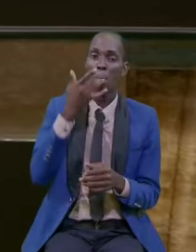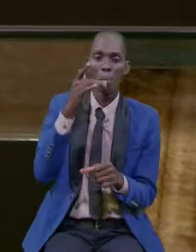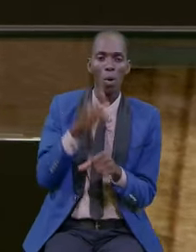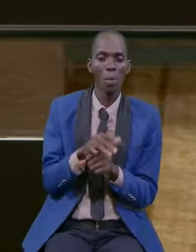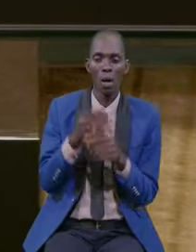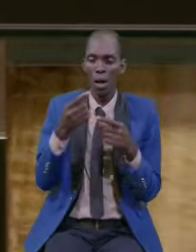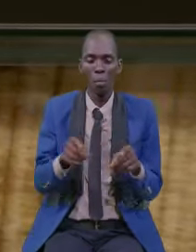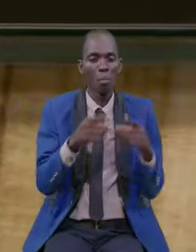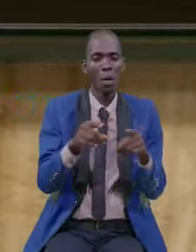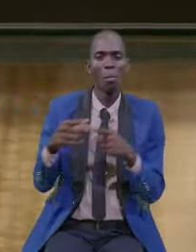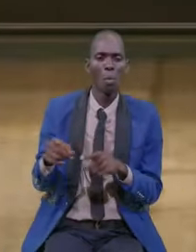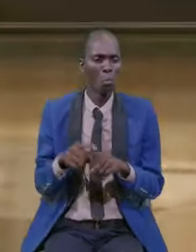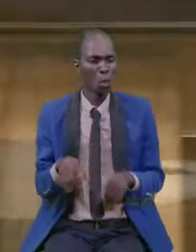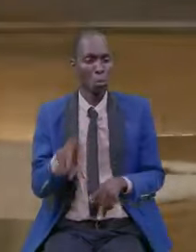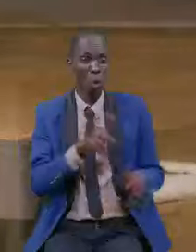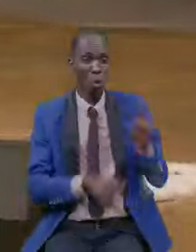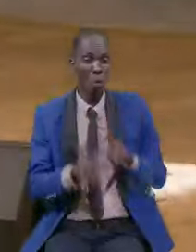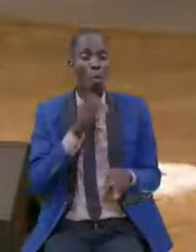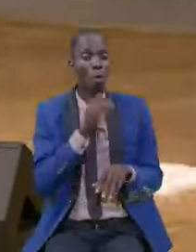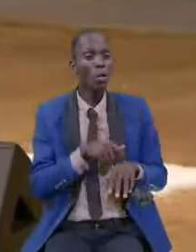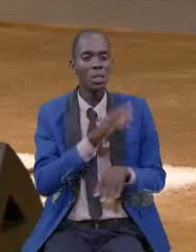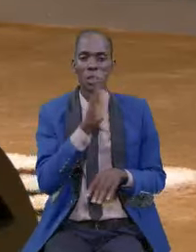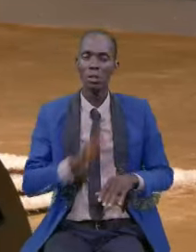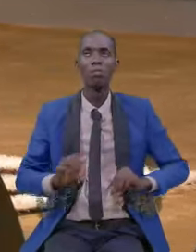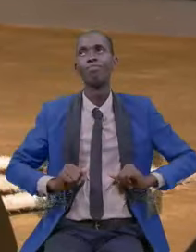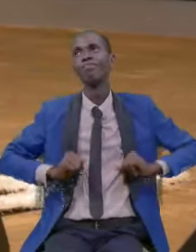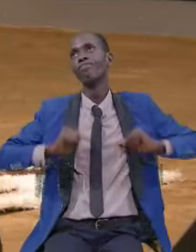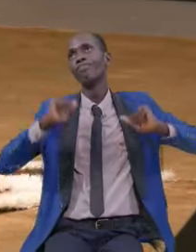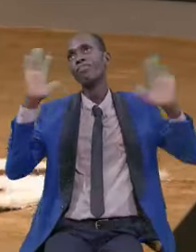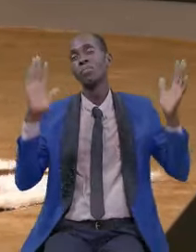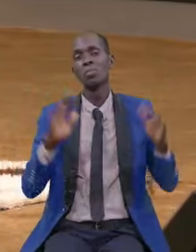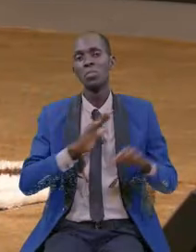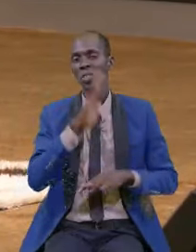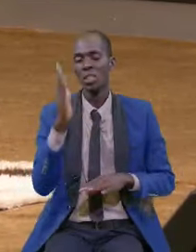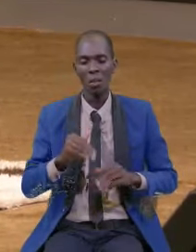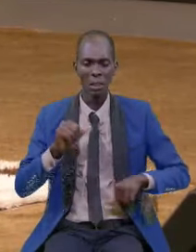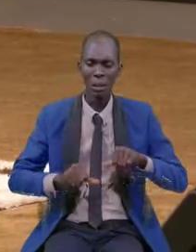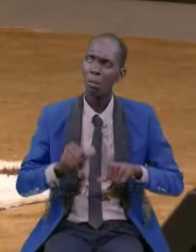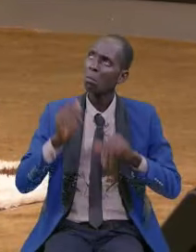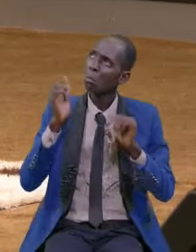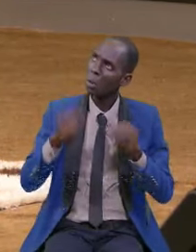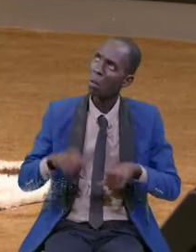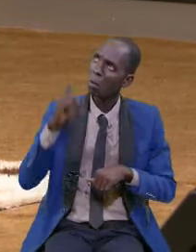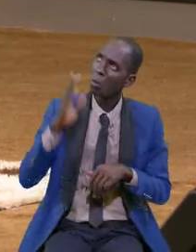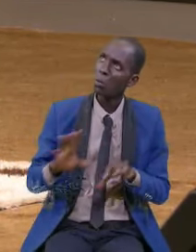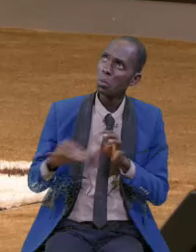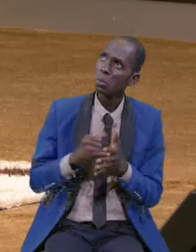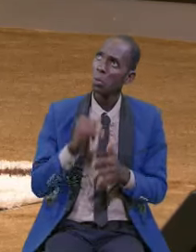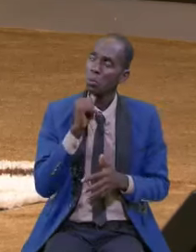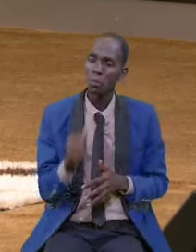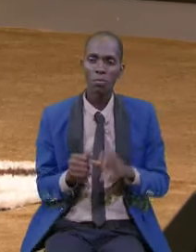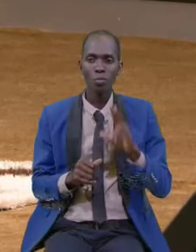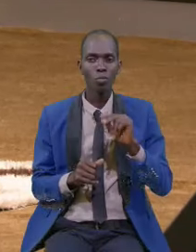they didn't give up. They didn't say they don't know whether God will ever do this. It says